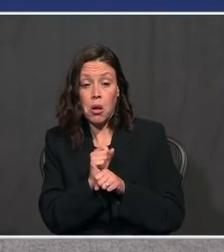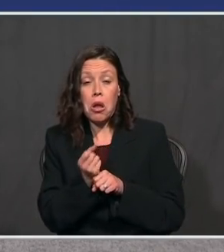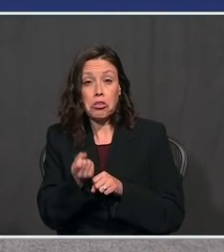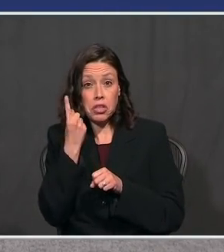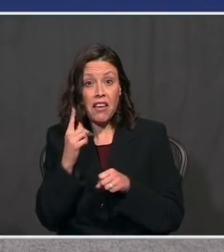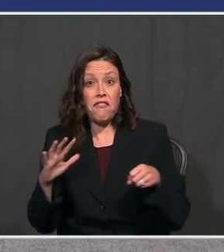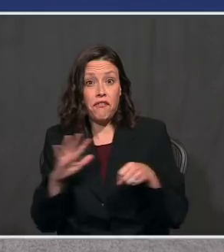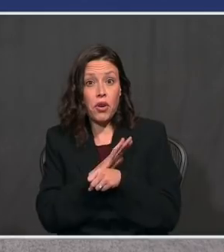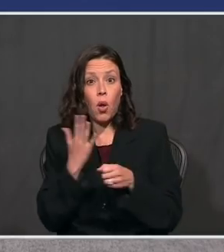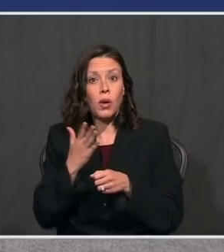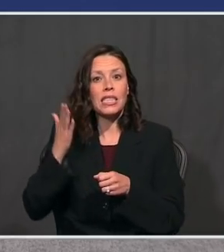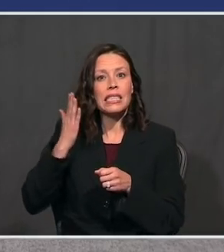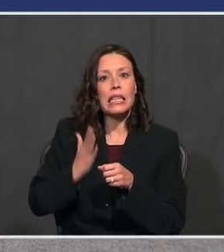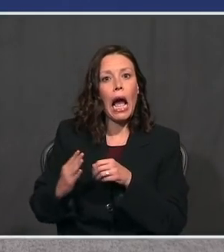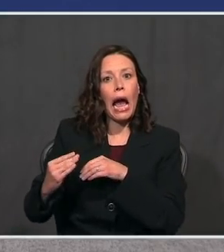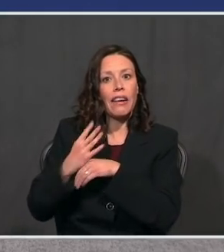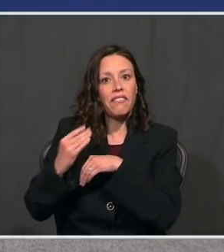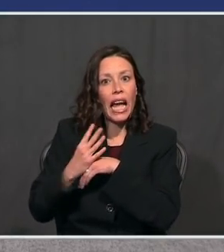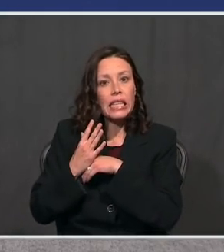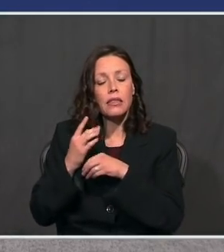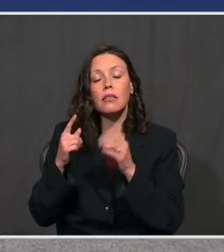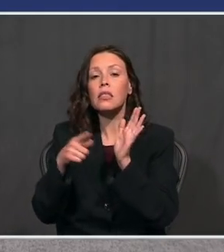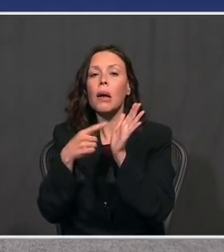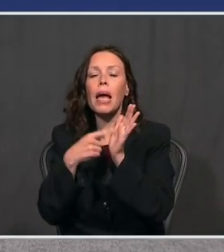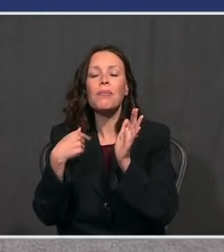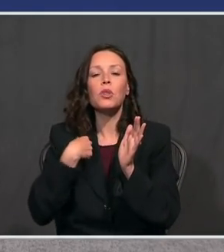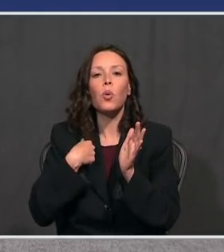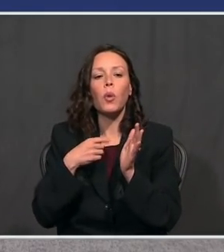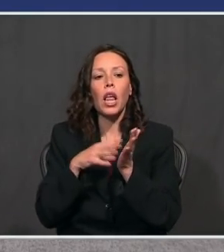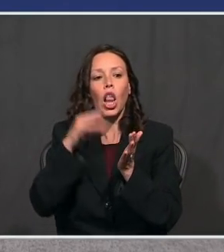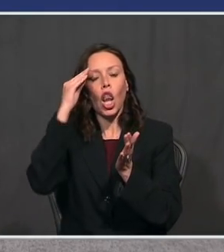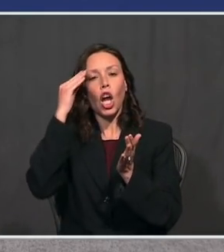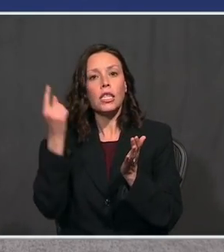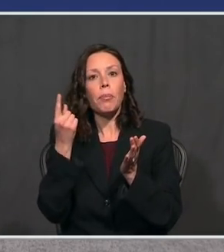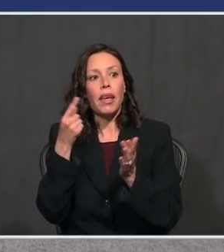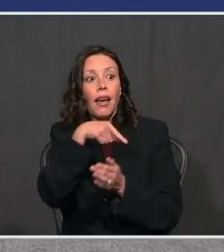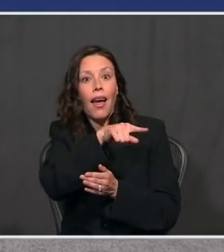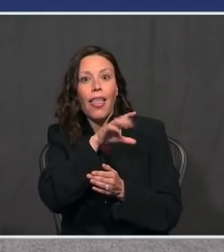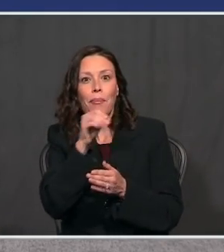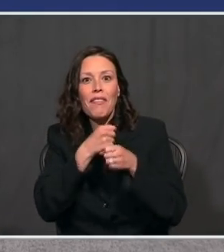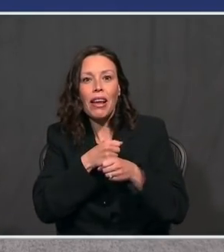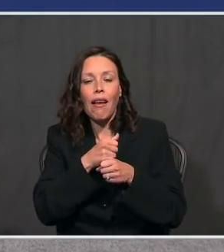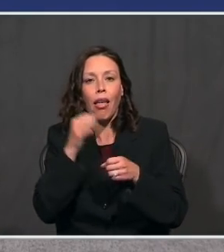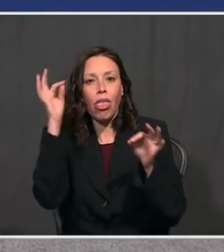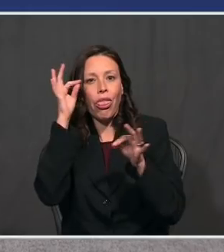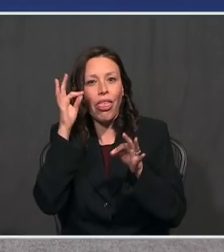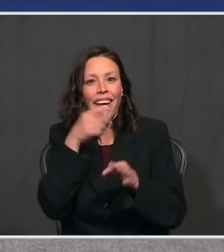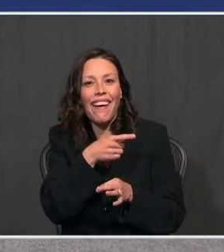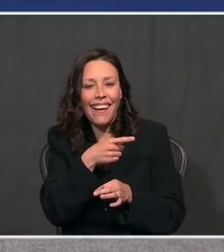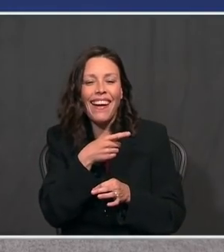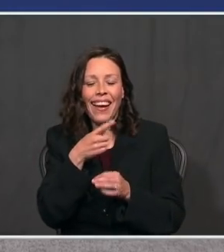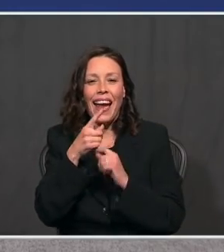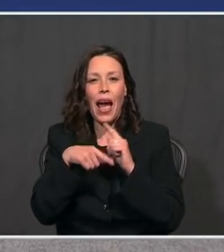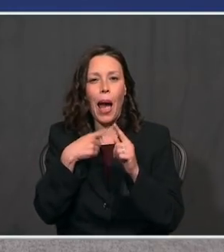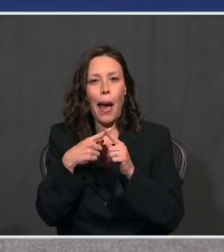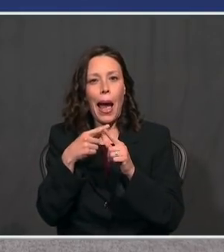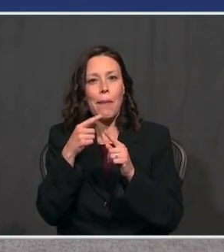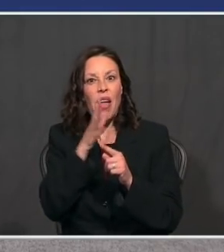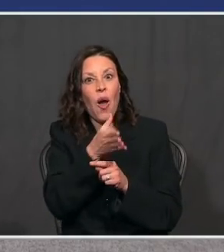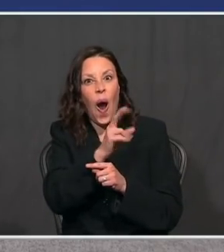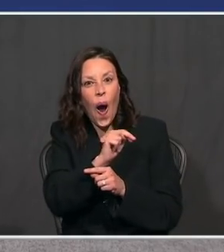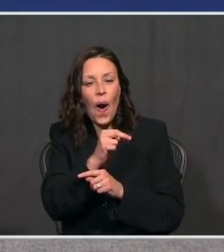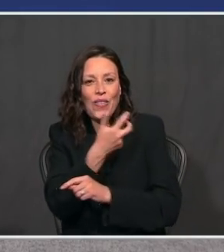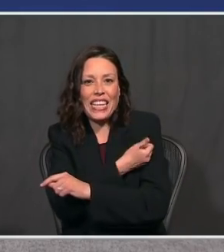side effect profile, to understand sometimes we learn things that the manufacturers didn't even know about their